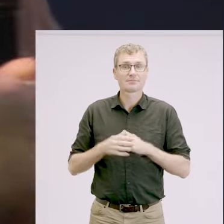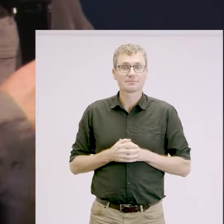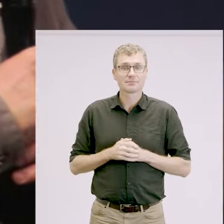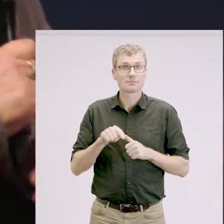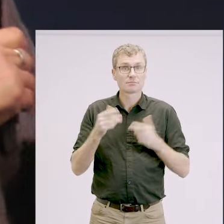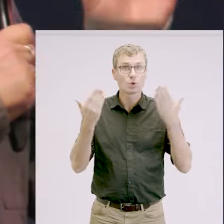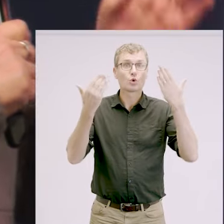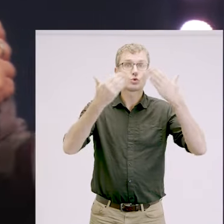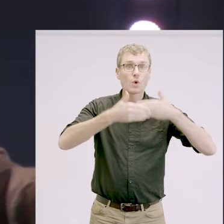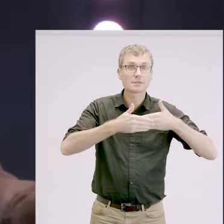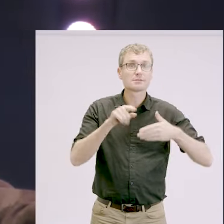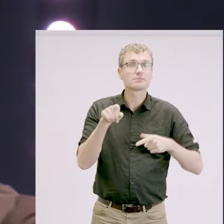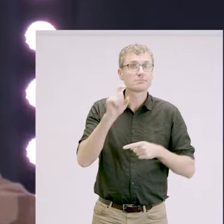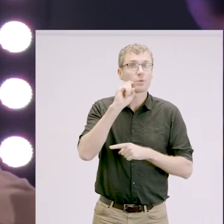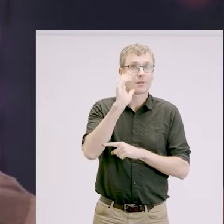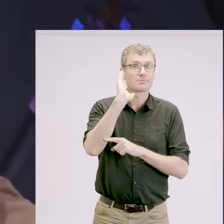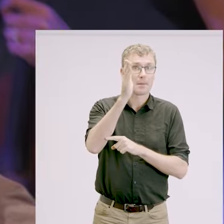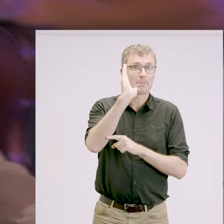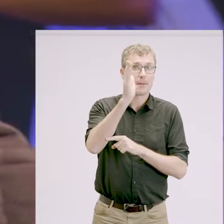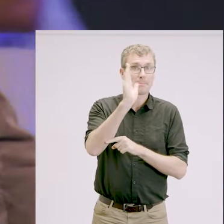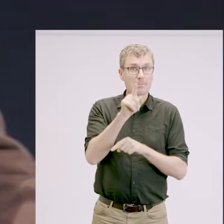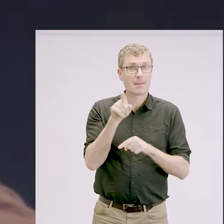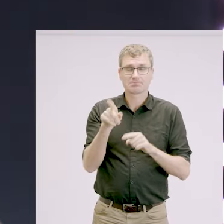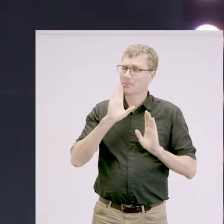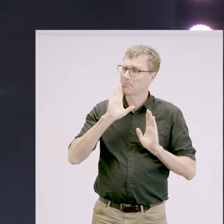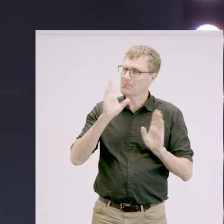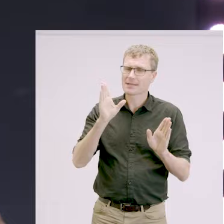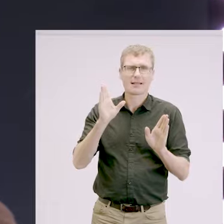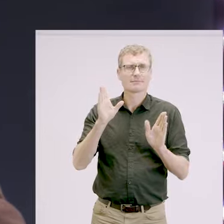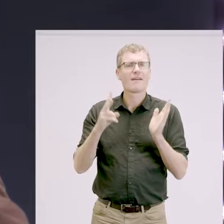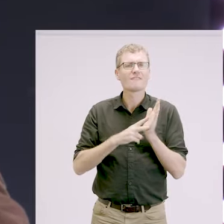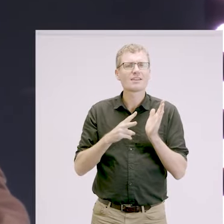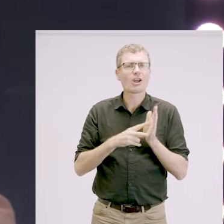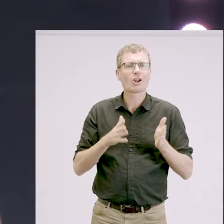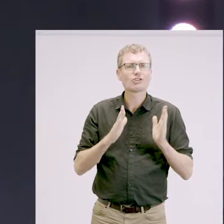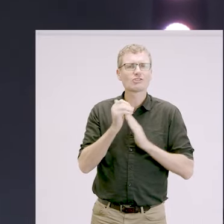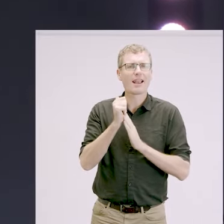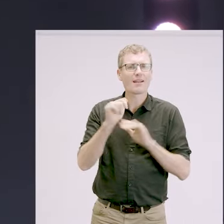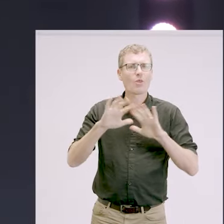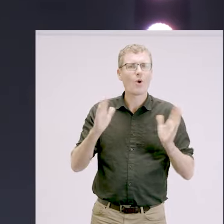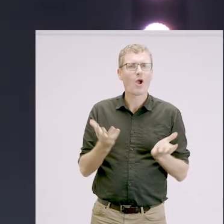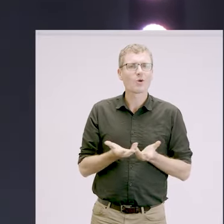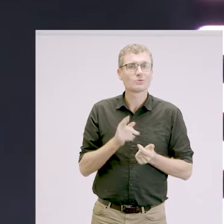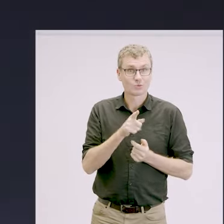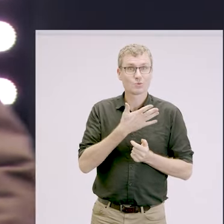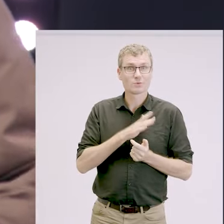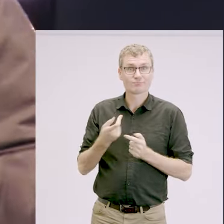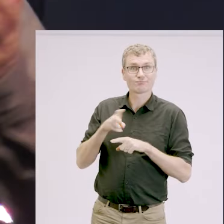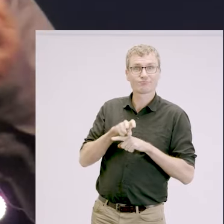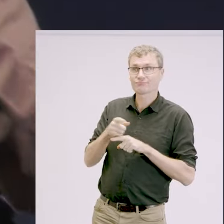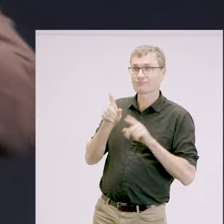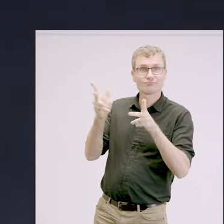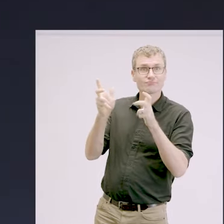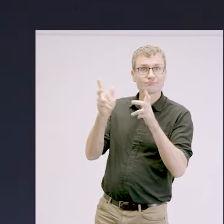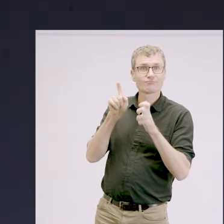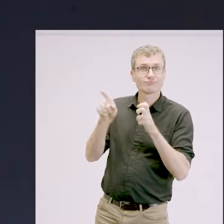of the amazing people, one of the amazing vineyard leaders in the world, you want to hear from Caleb. Caleb he actually